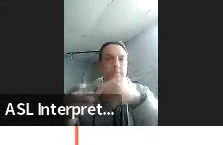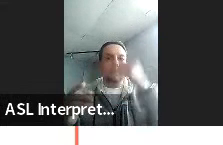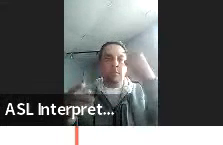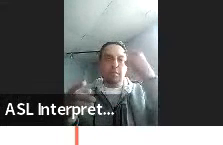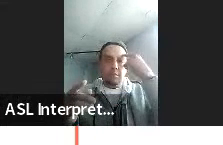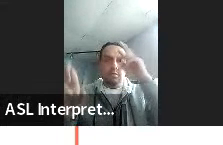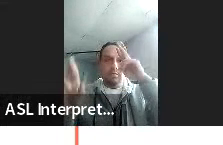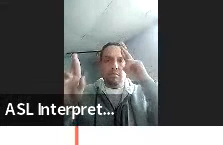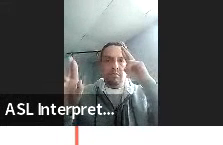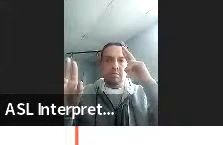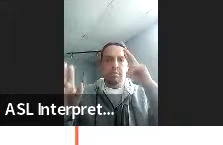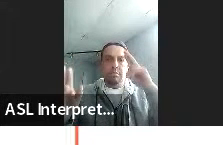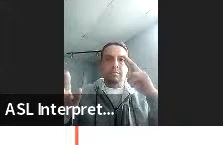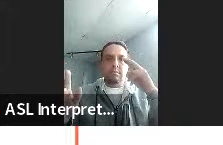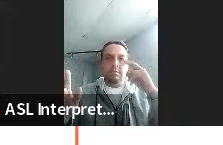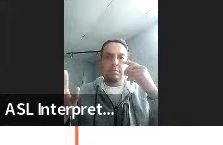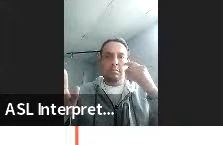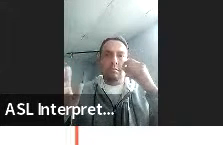this.